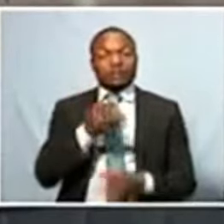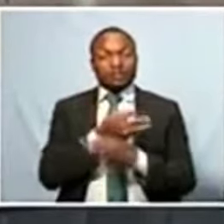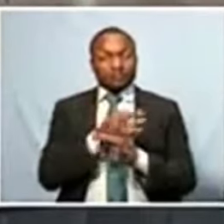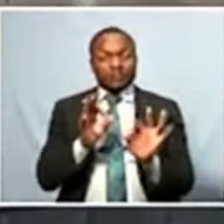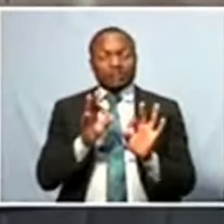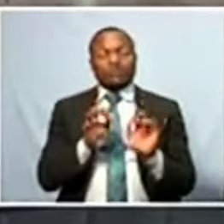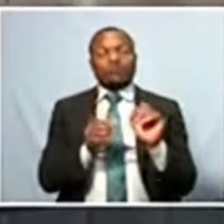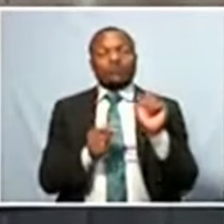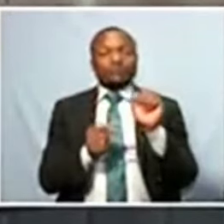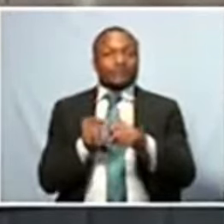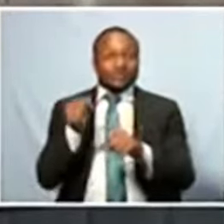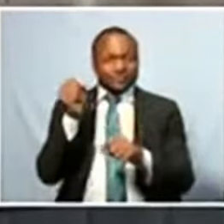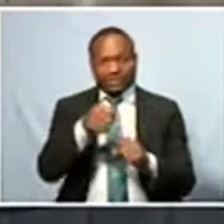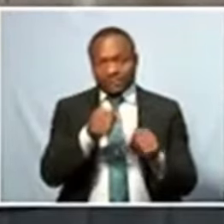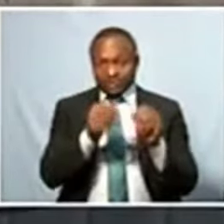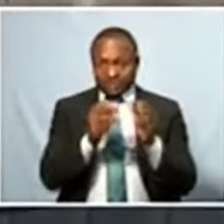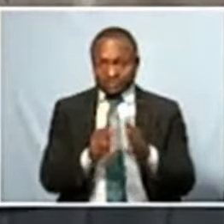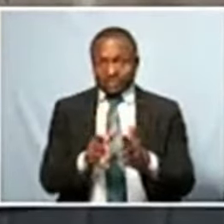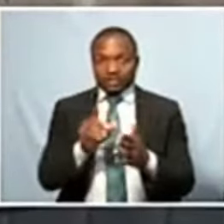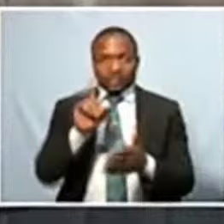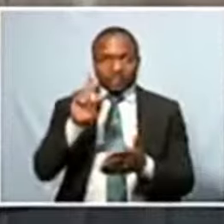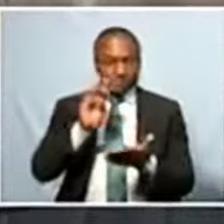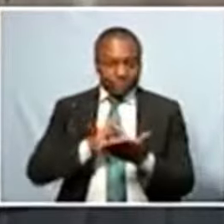This budget line had